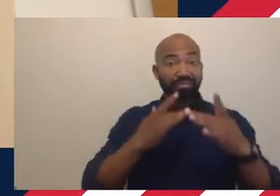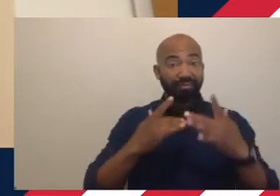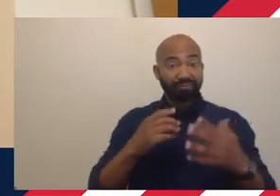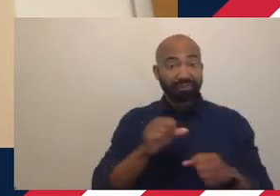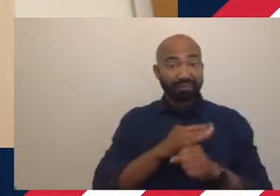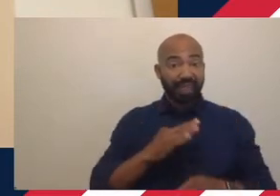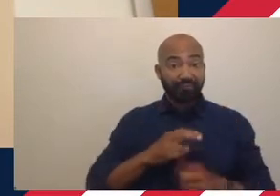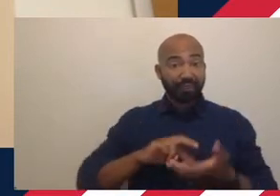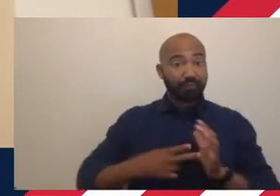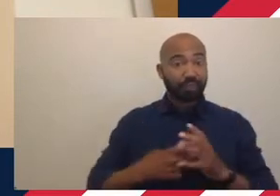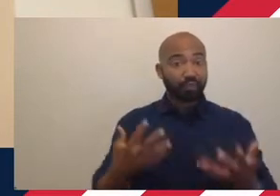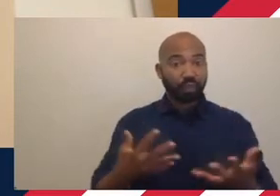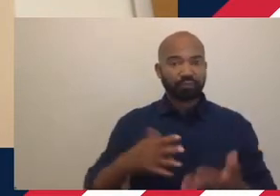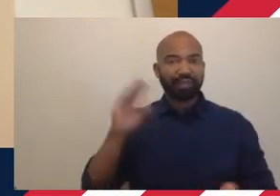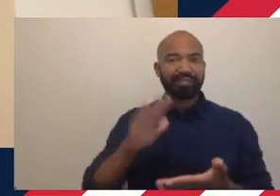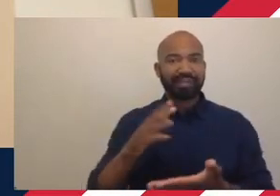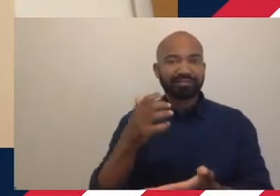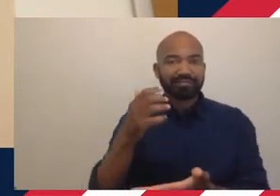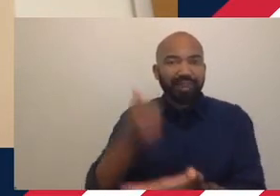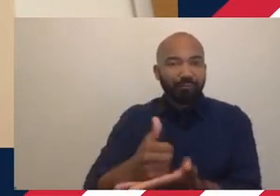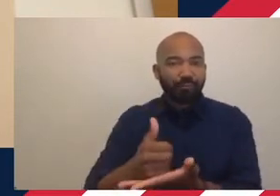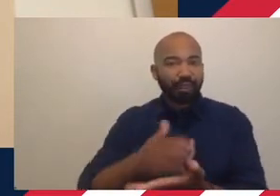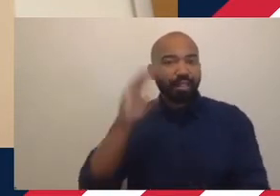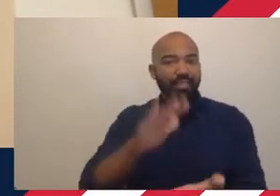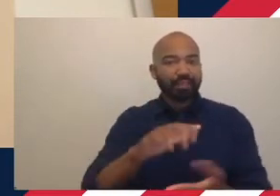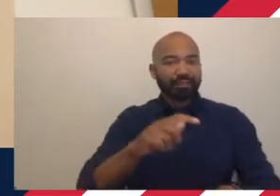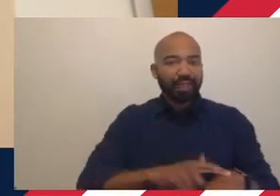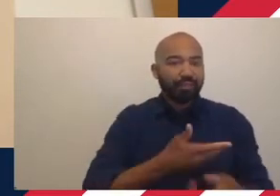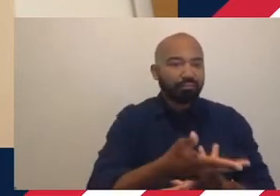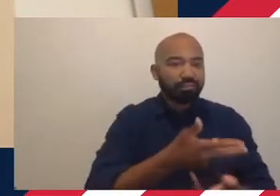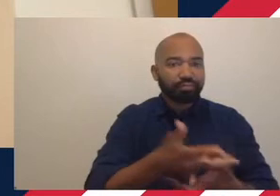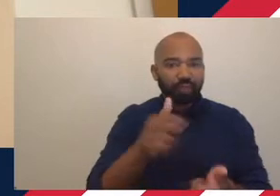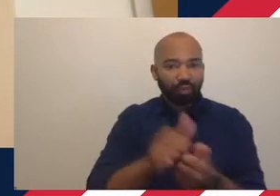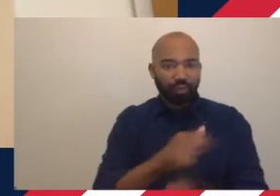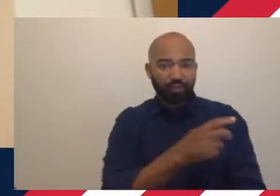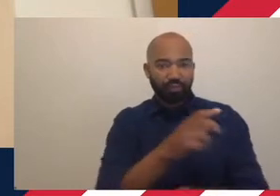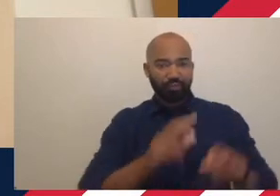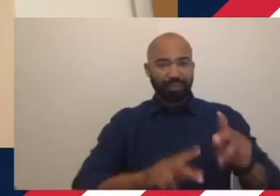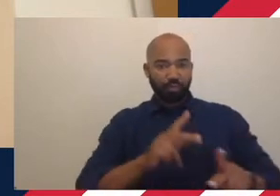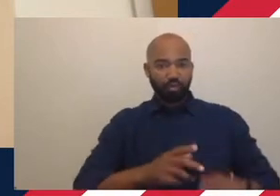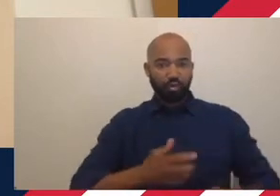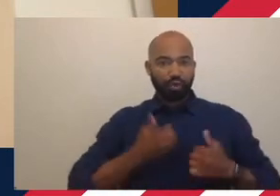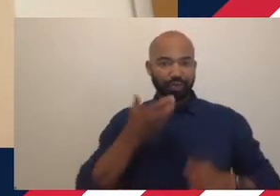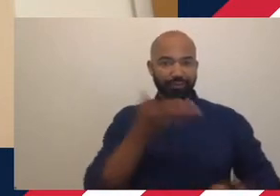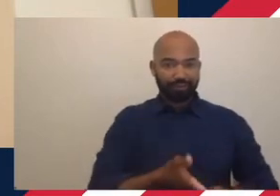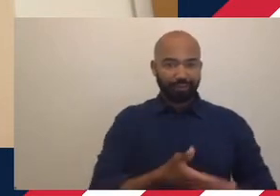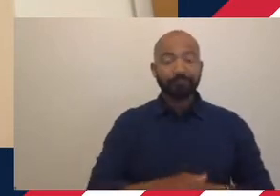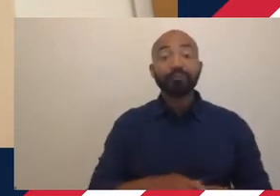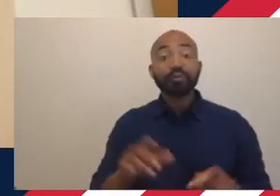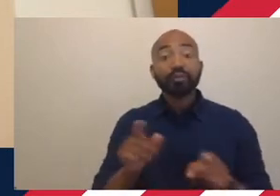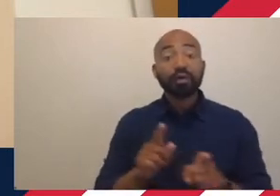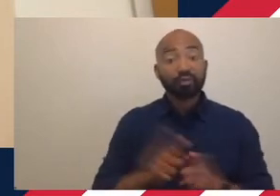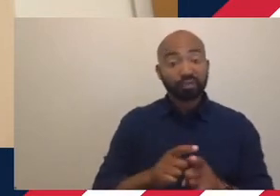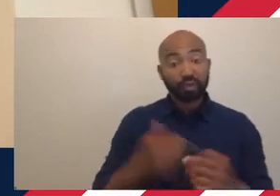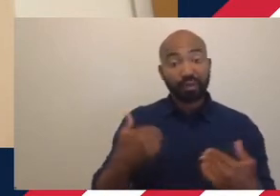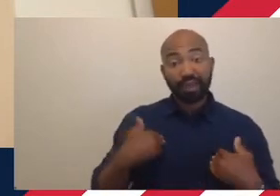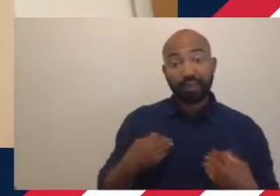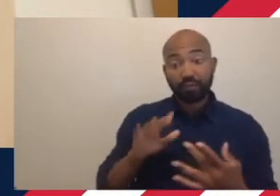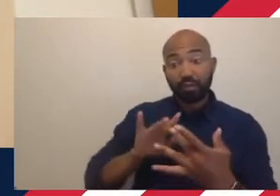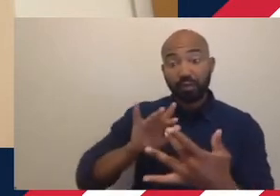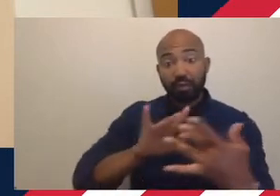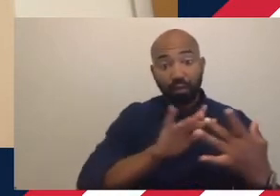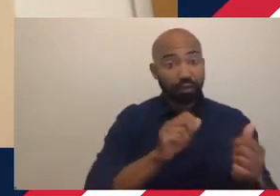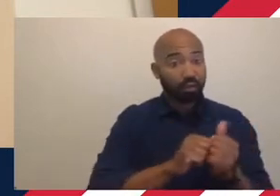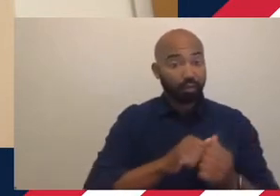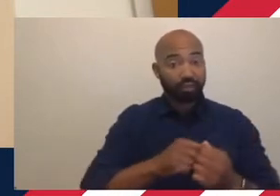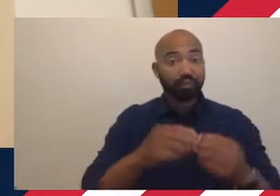and less time with residents. Short staffing also means we come into contact with more residents. When workers come into contact with